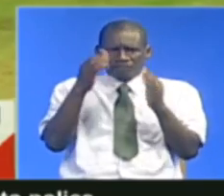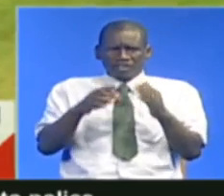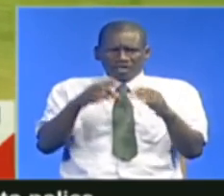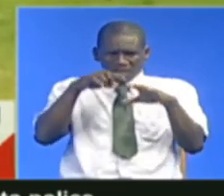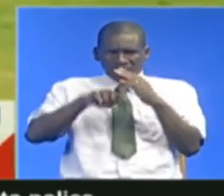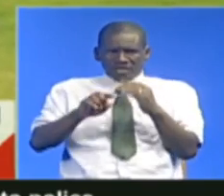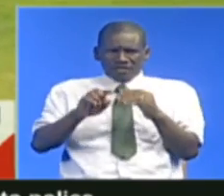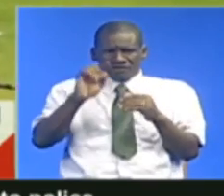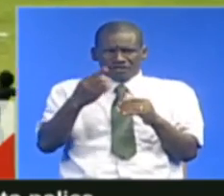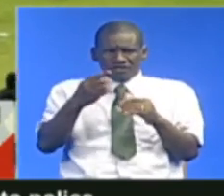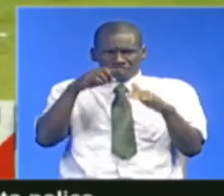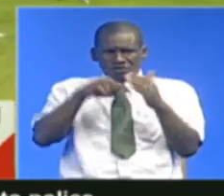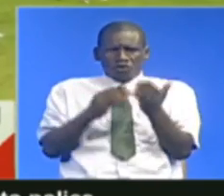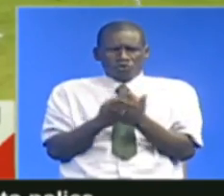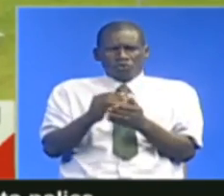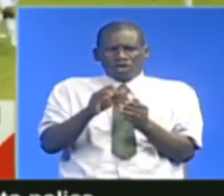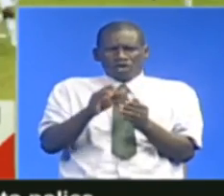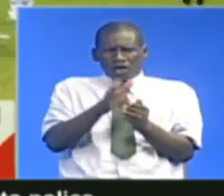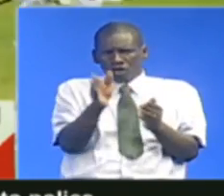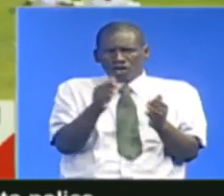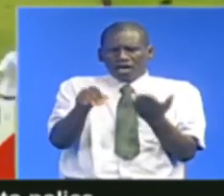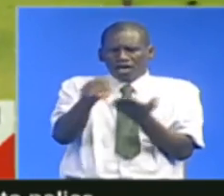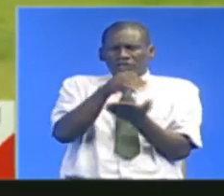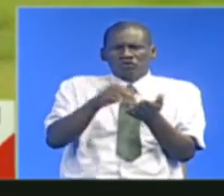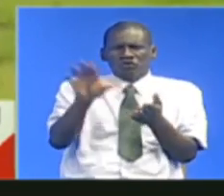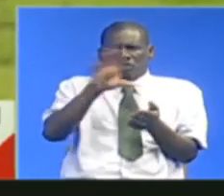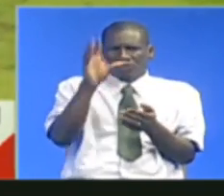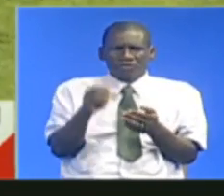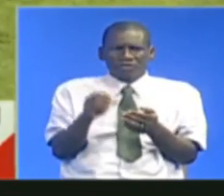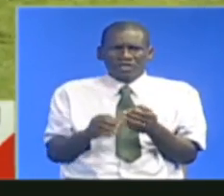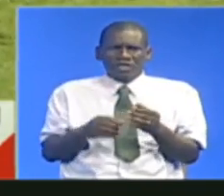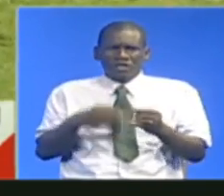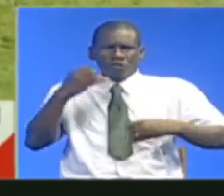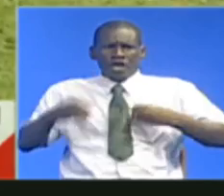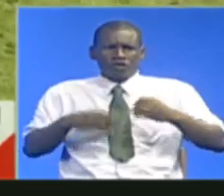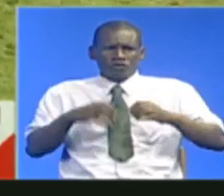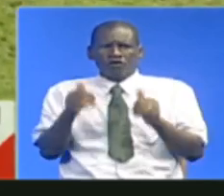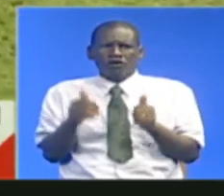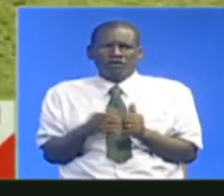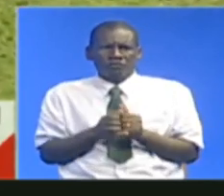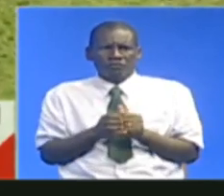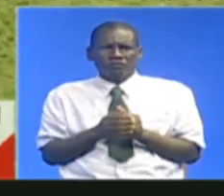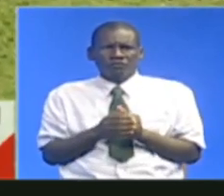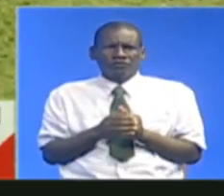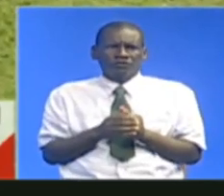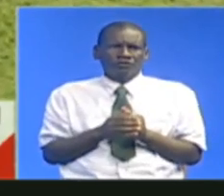header from a corner kick, and the Central Africans danced in joy.